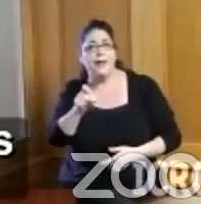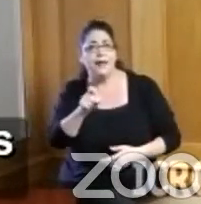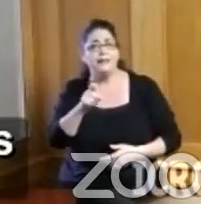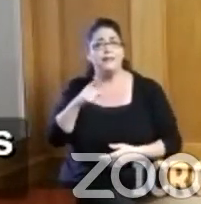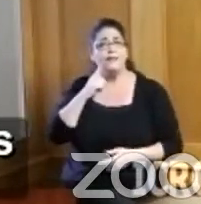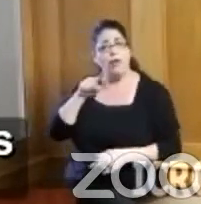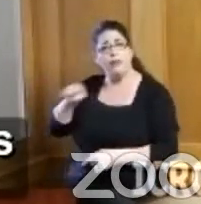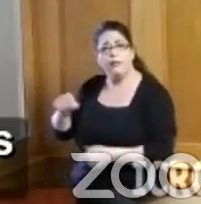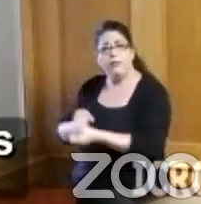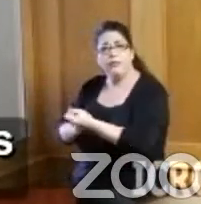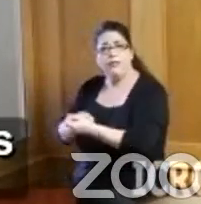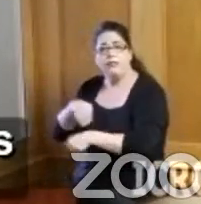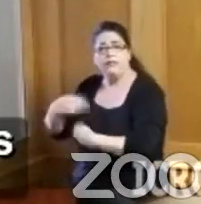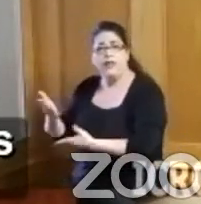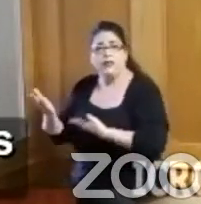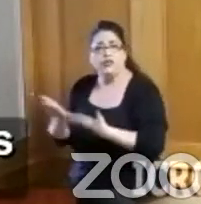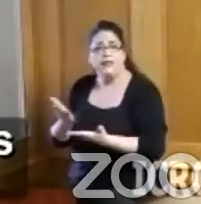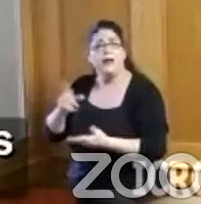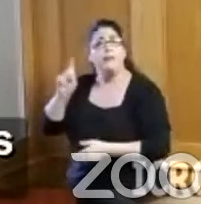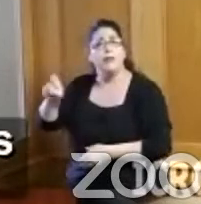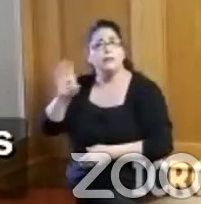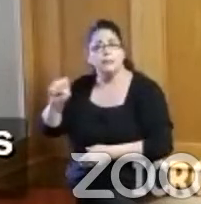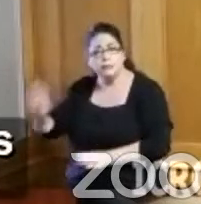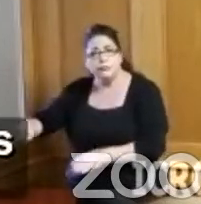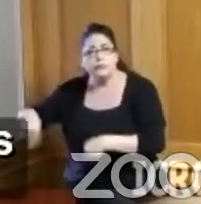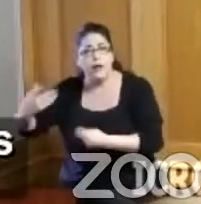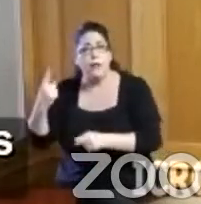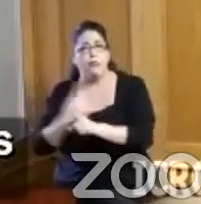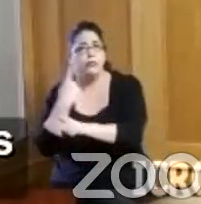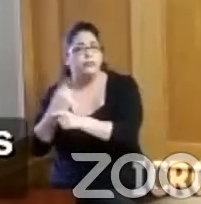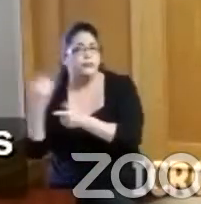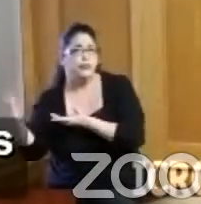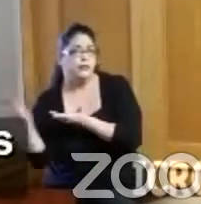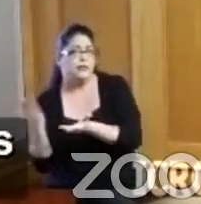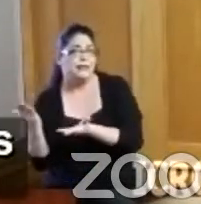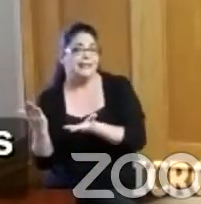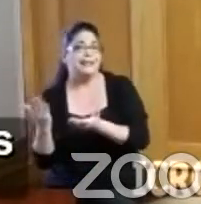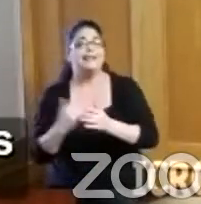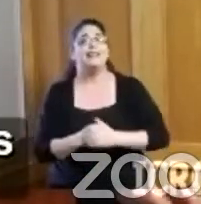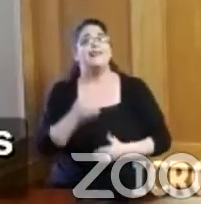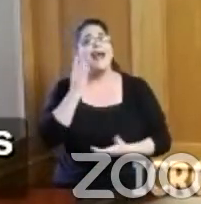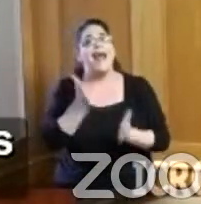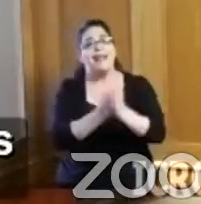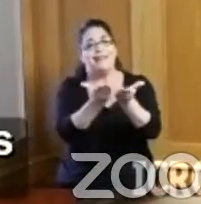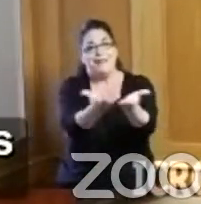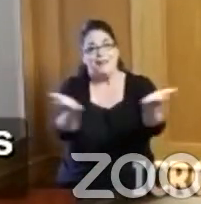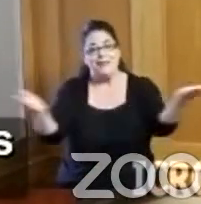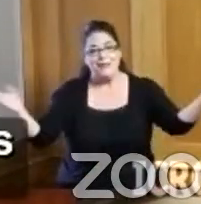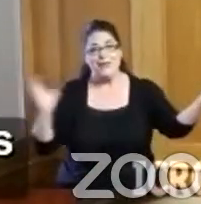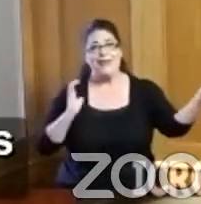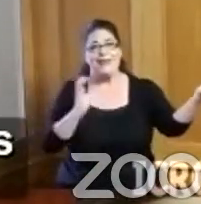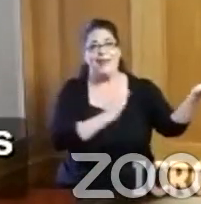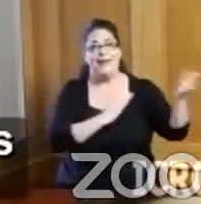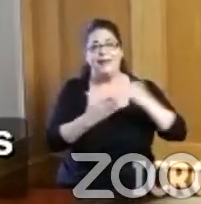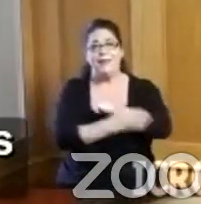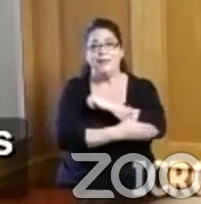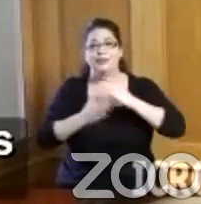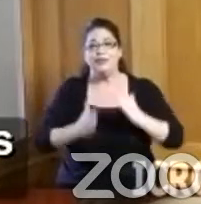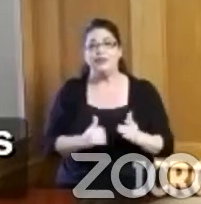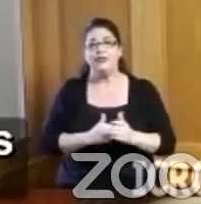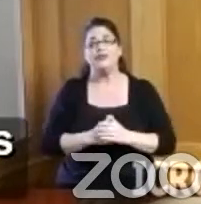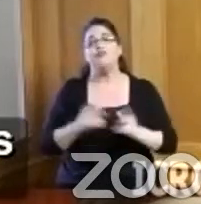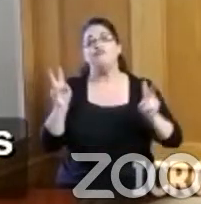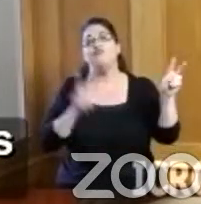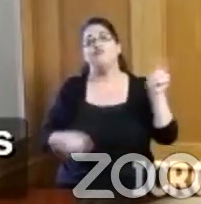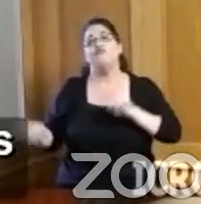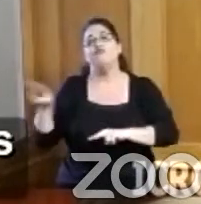provide appropriate services. As before, we are asking you, the county commissioners, to create an advisory committee to oversee